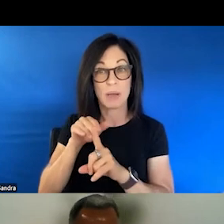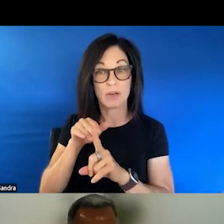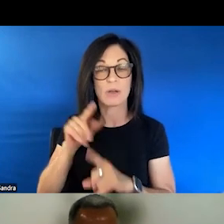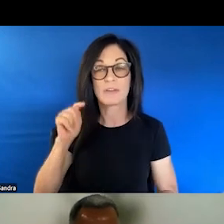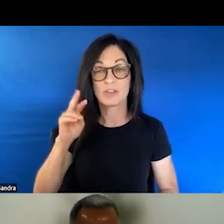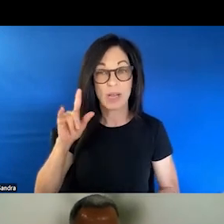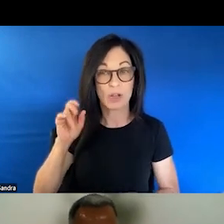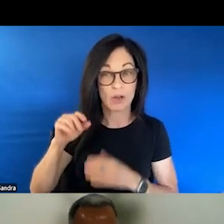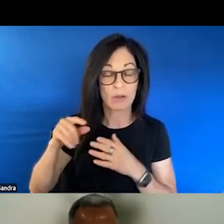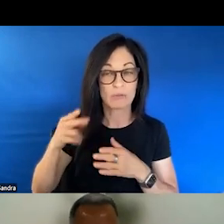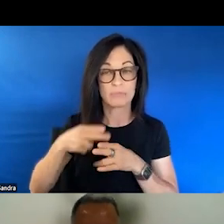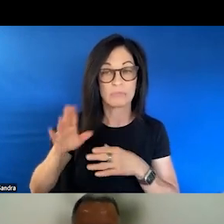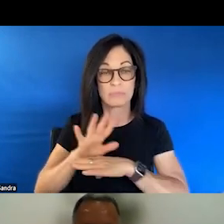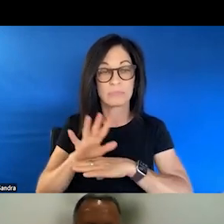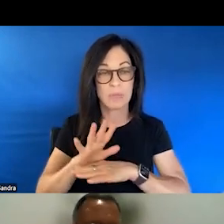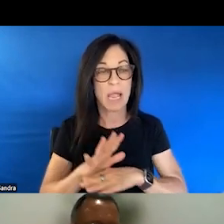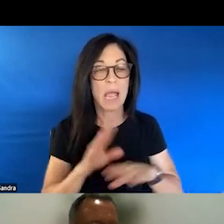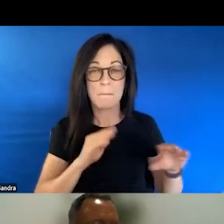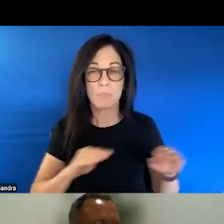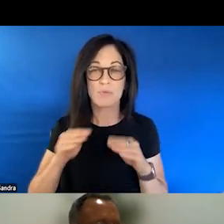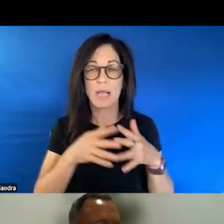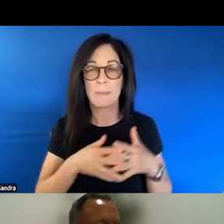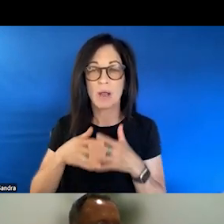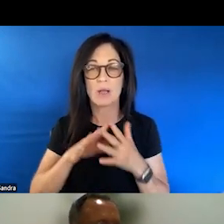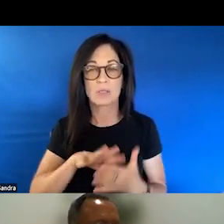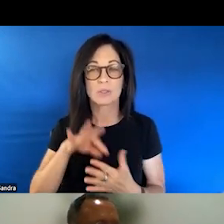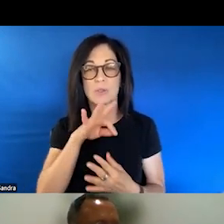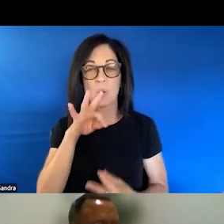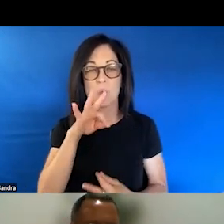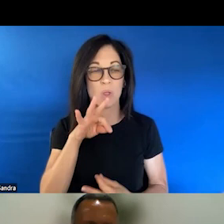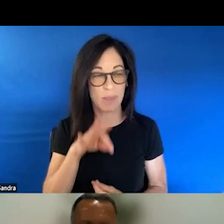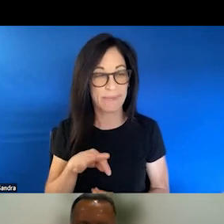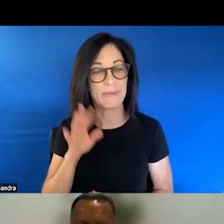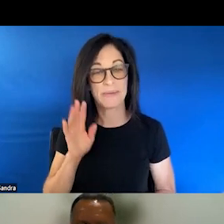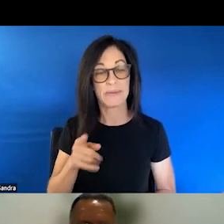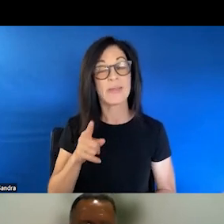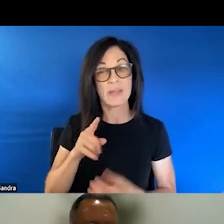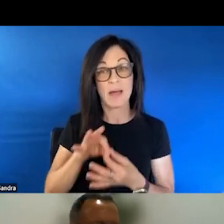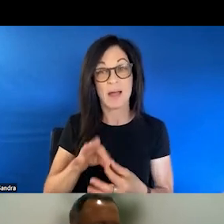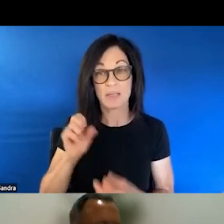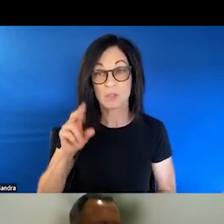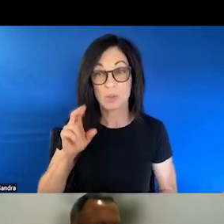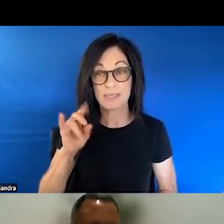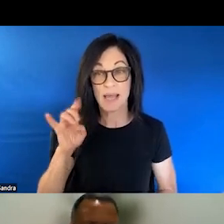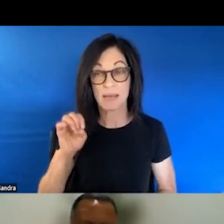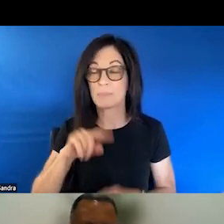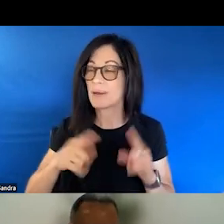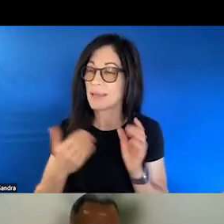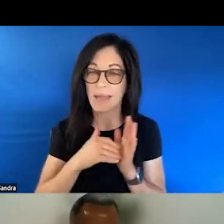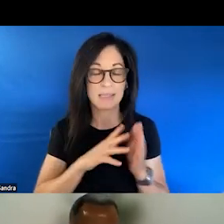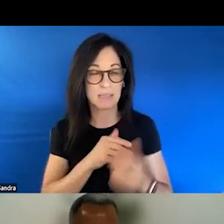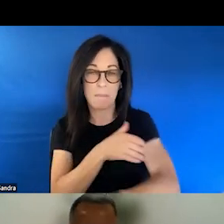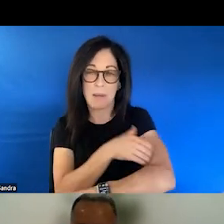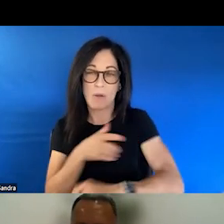on Suicide. It actually took place last week, but it's a reminder again about the power that comes from these messagings in this